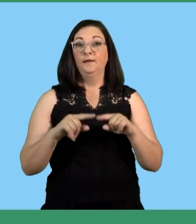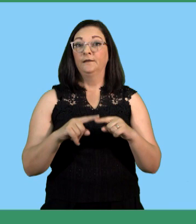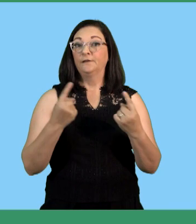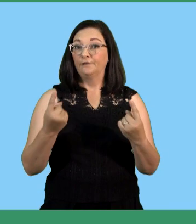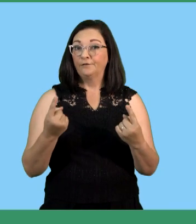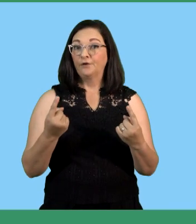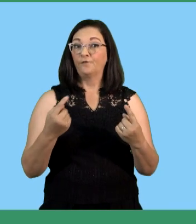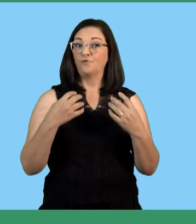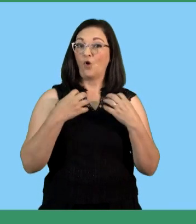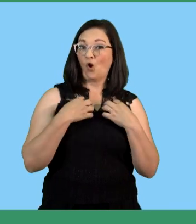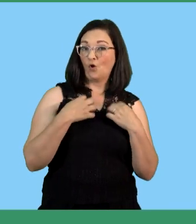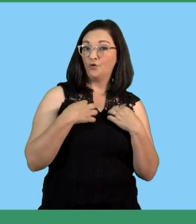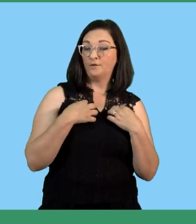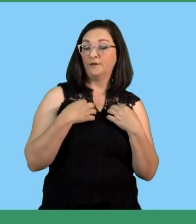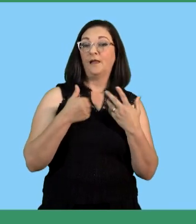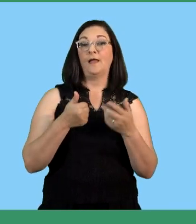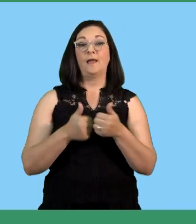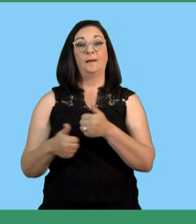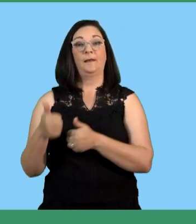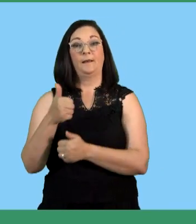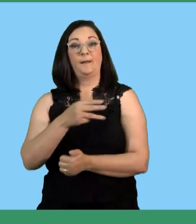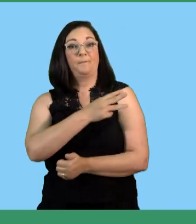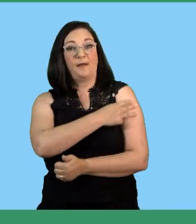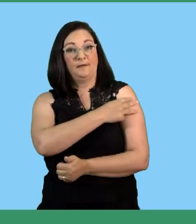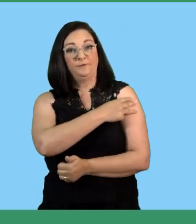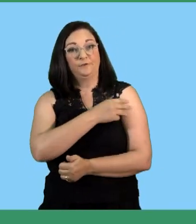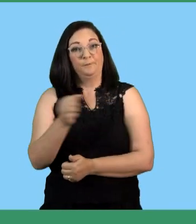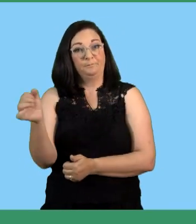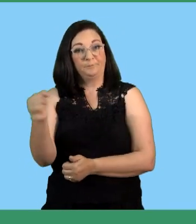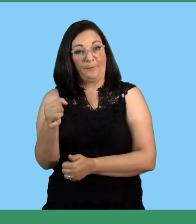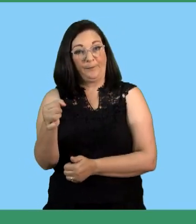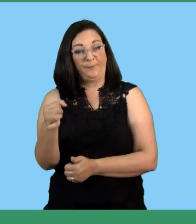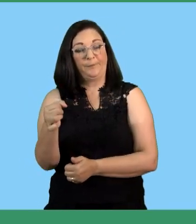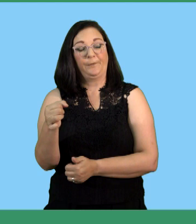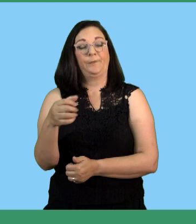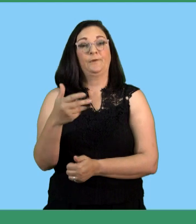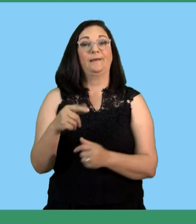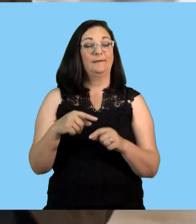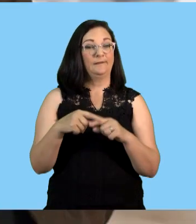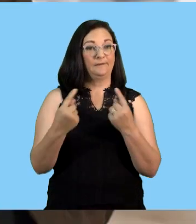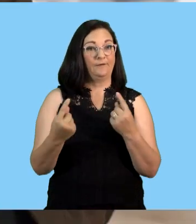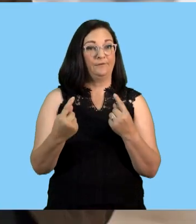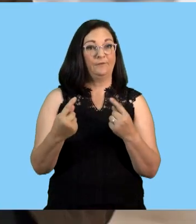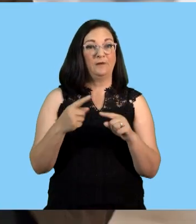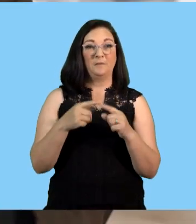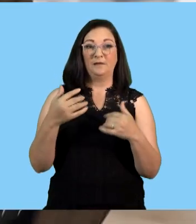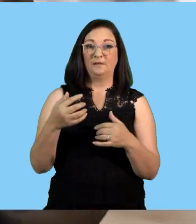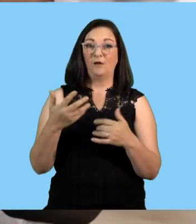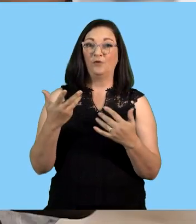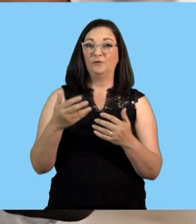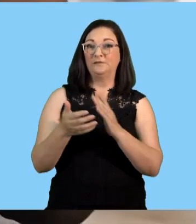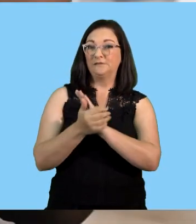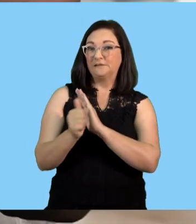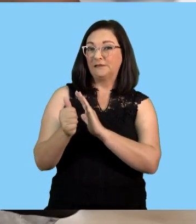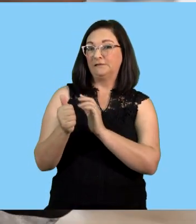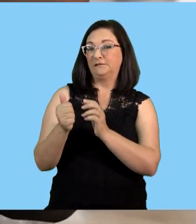the difference between ownership and management. When you're a manager, you're being appointed into a certain position based on what? On your